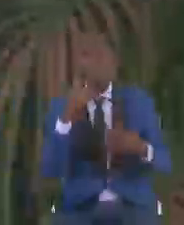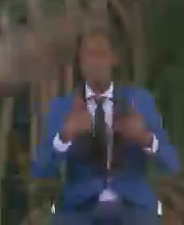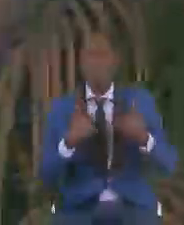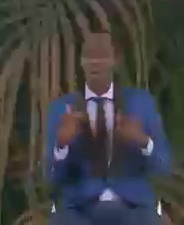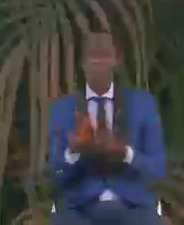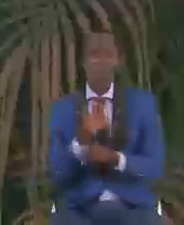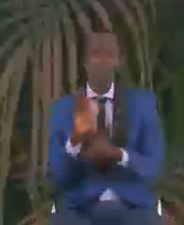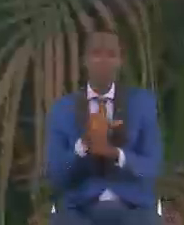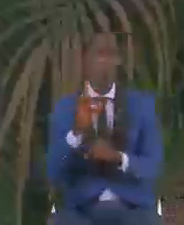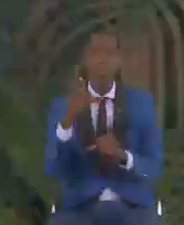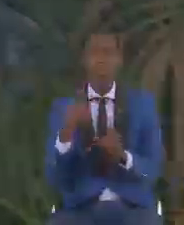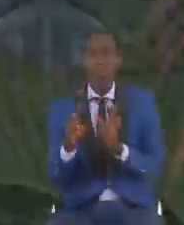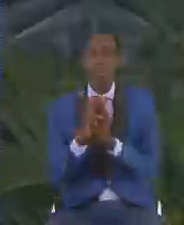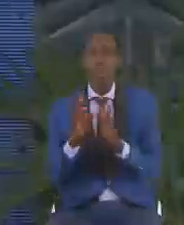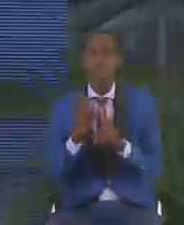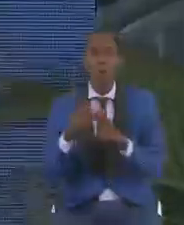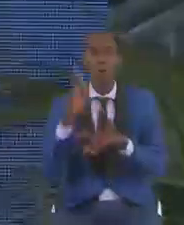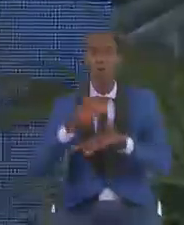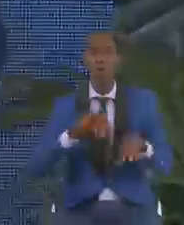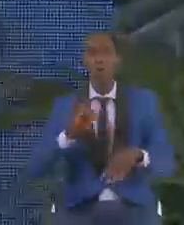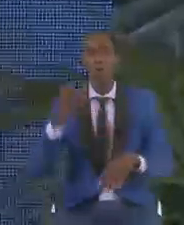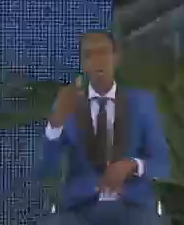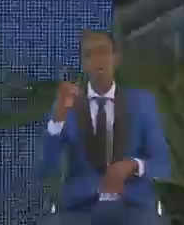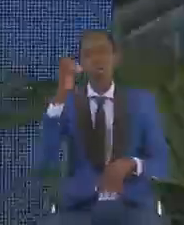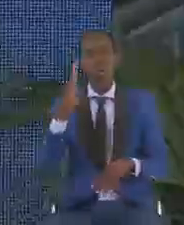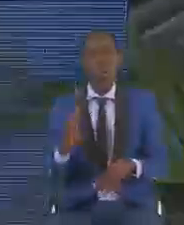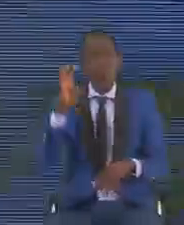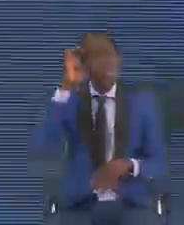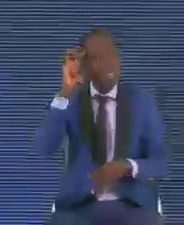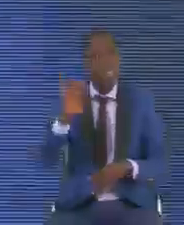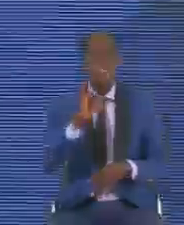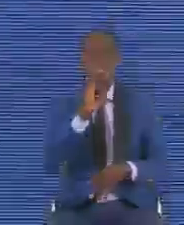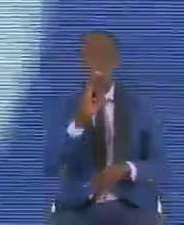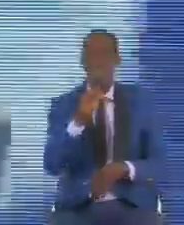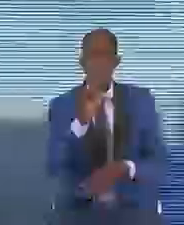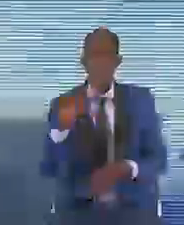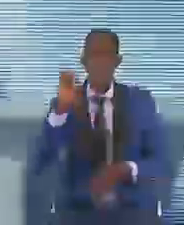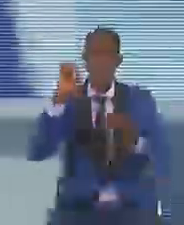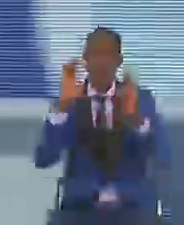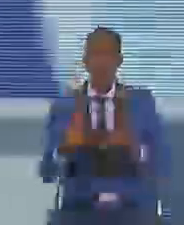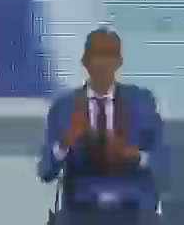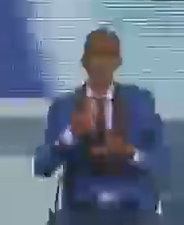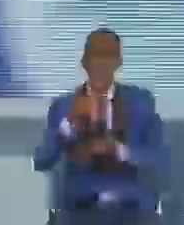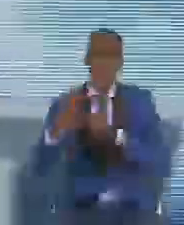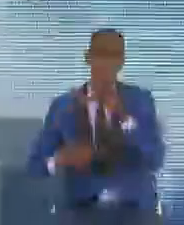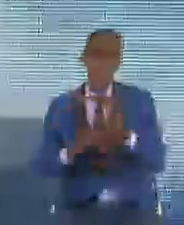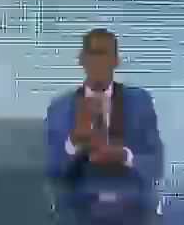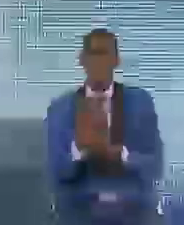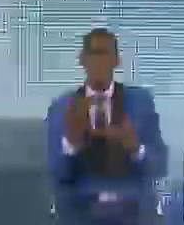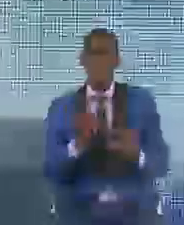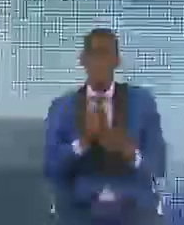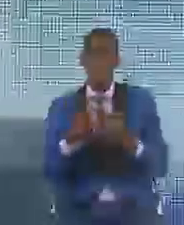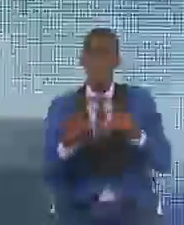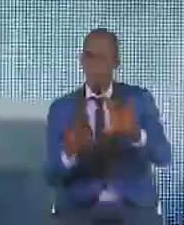of God or the calling of God. A teacher of the Gentiles. Now, I want to pick three